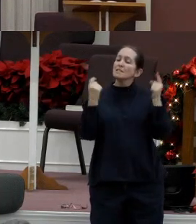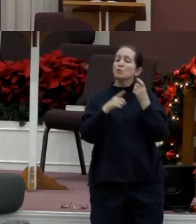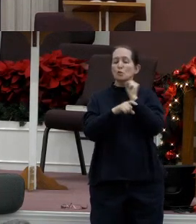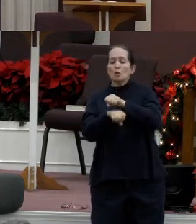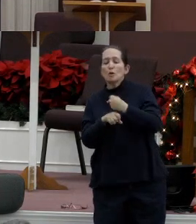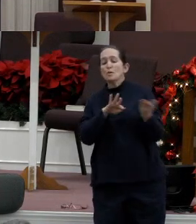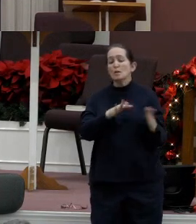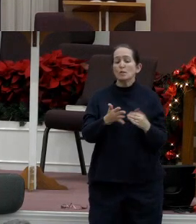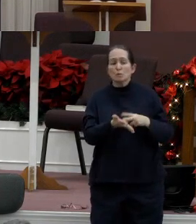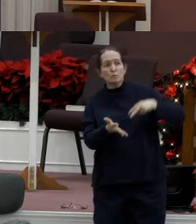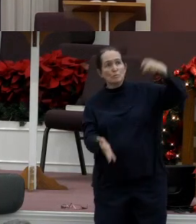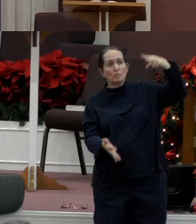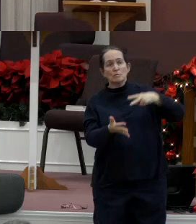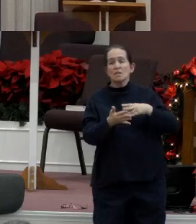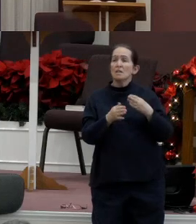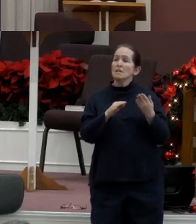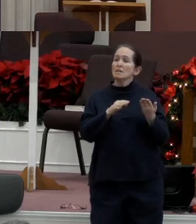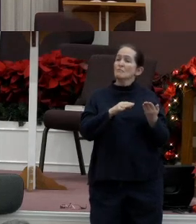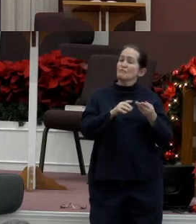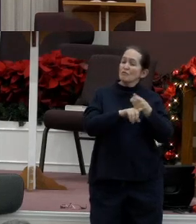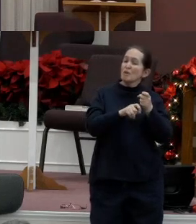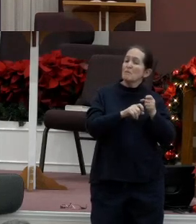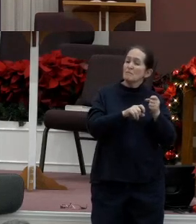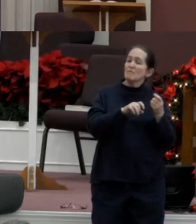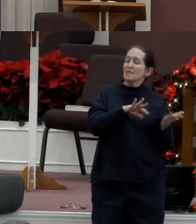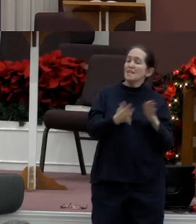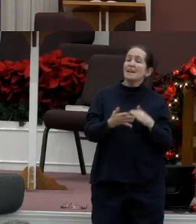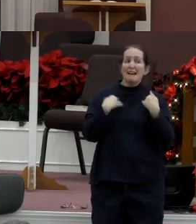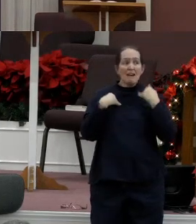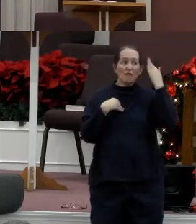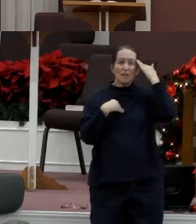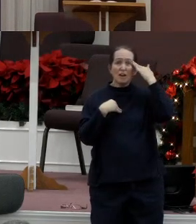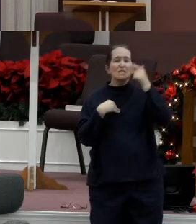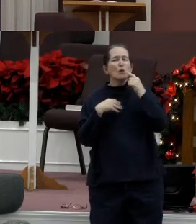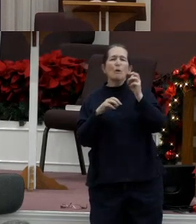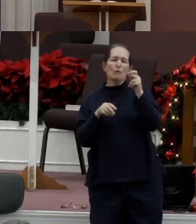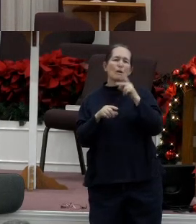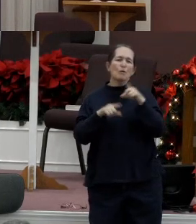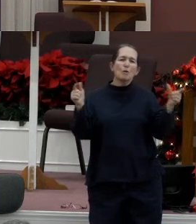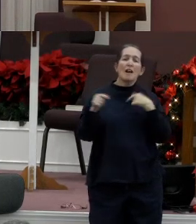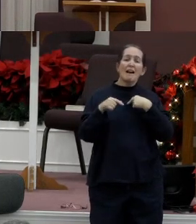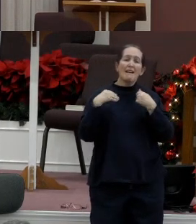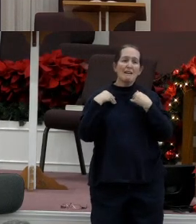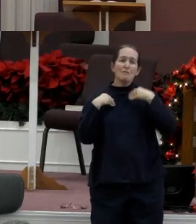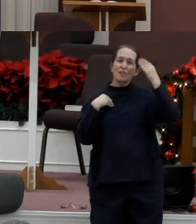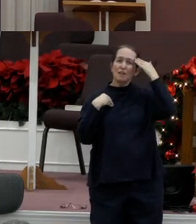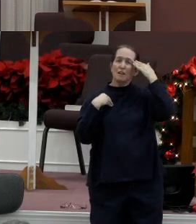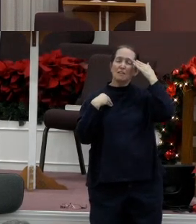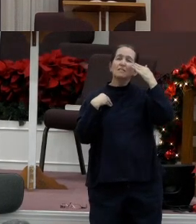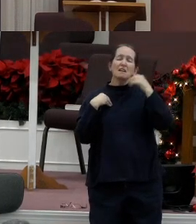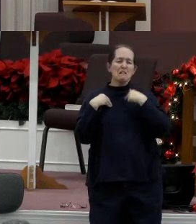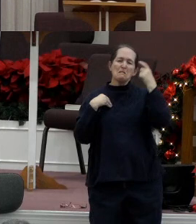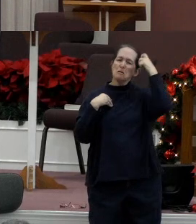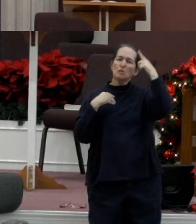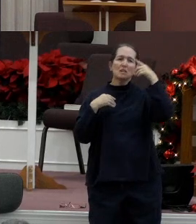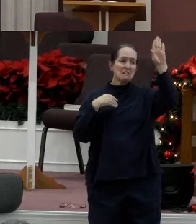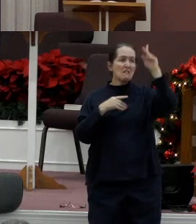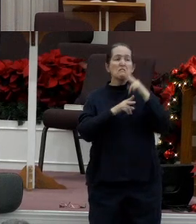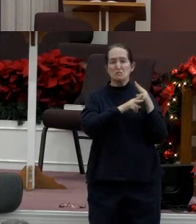dead, and having that knowledge and saying, okay, great, I got the knowledge, I understand, God took care of me. And that's